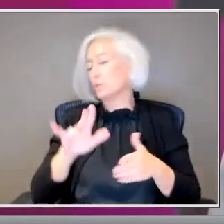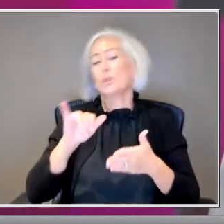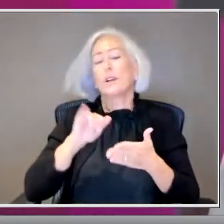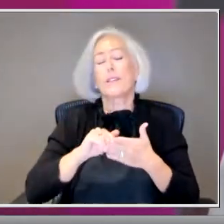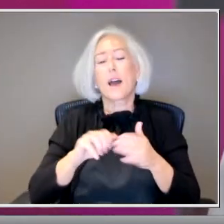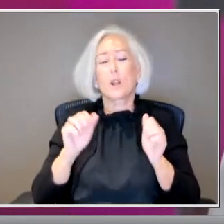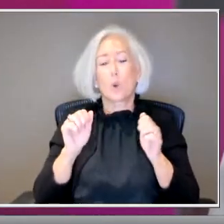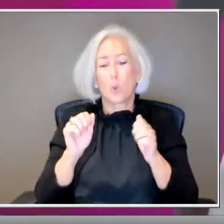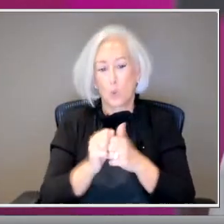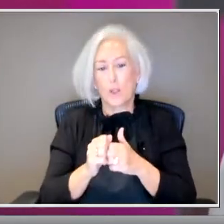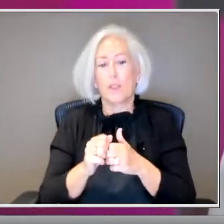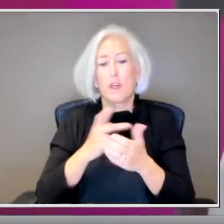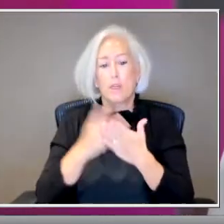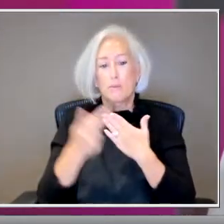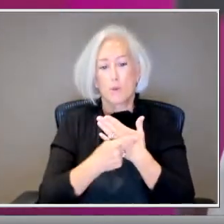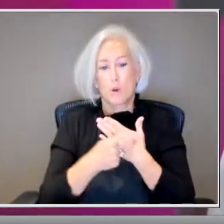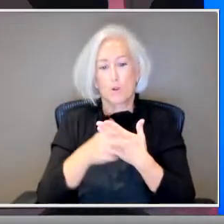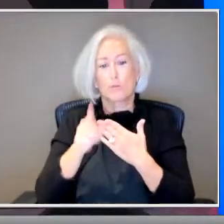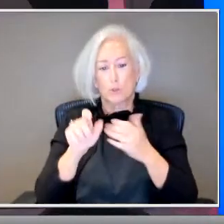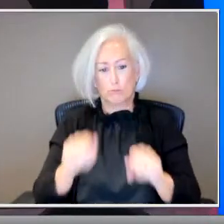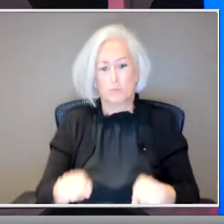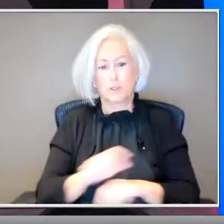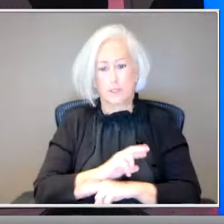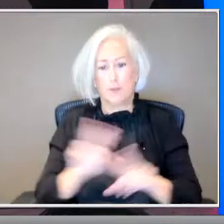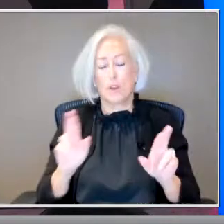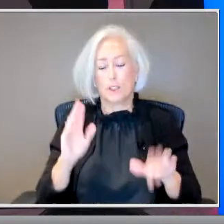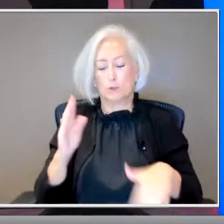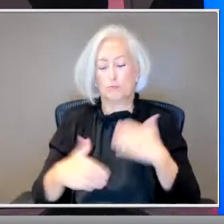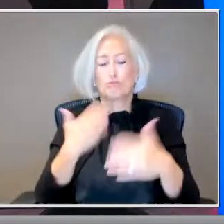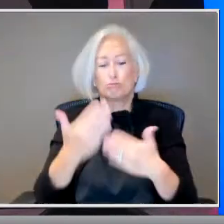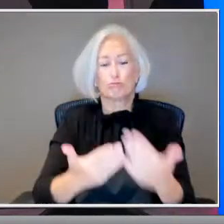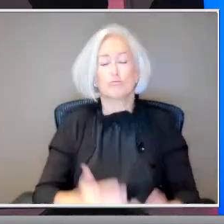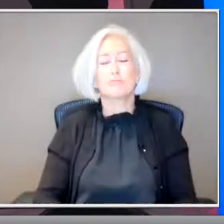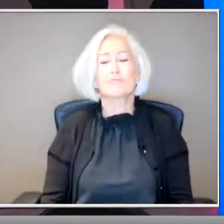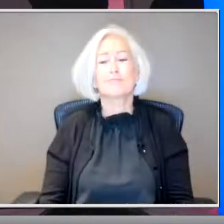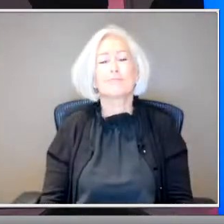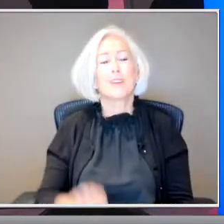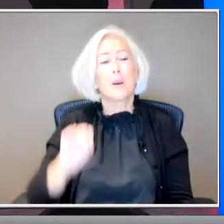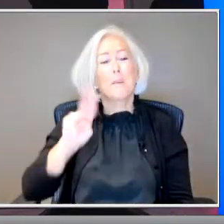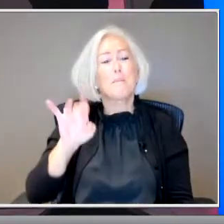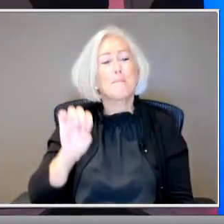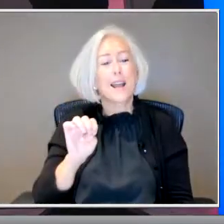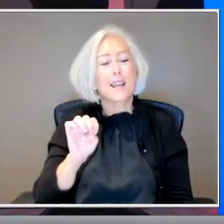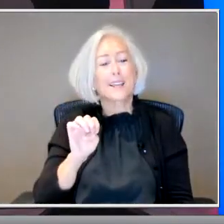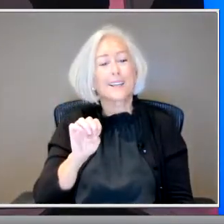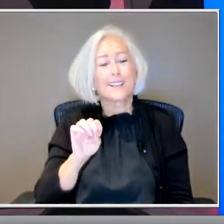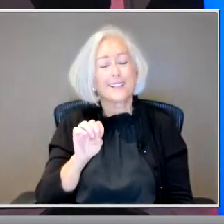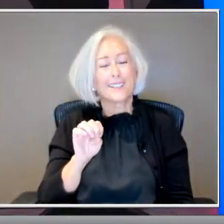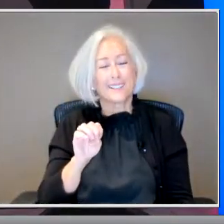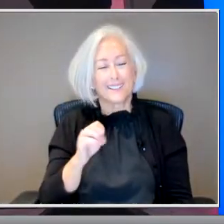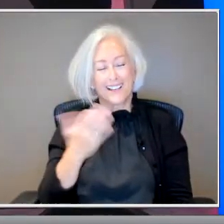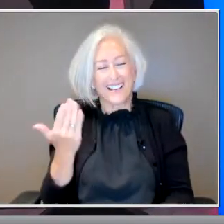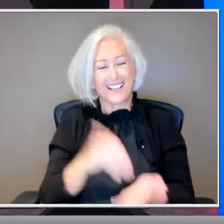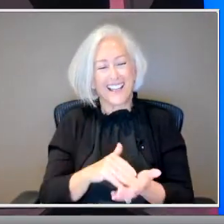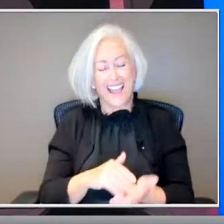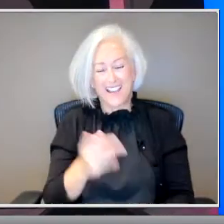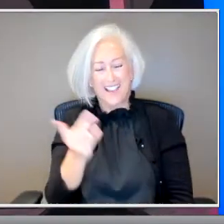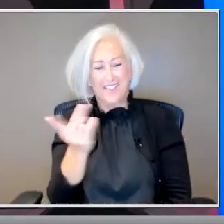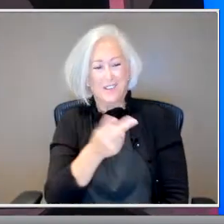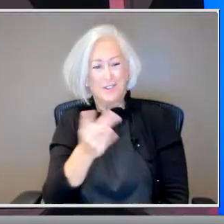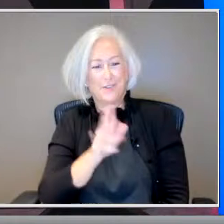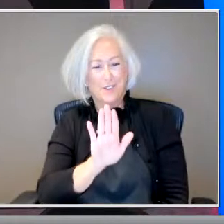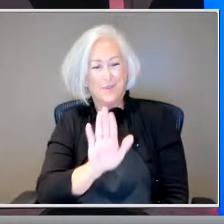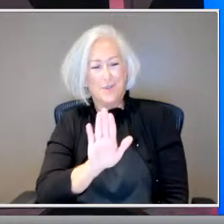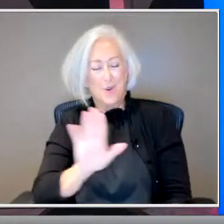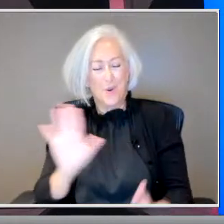can be ready to go with this procedure. Mike, I want to talk about the connection again between you and Dr. Sheldon and Dr. Sheldon's mom,